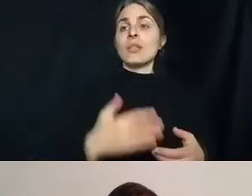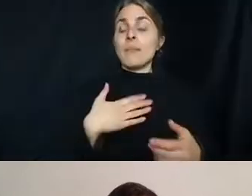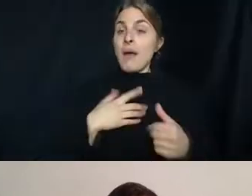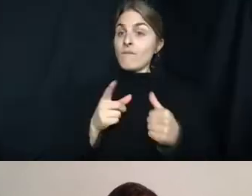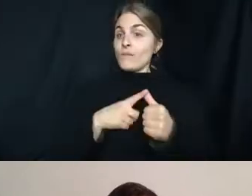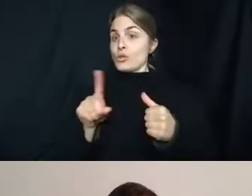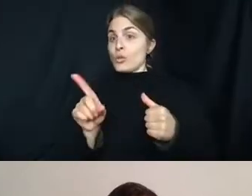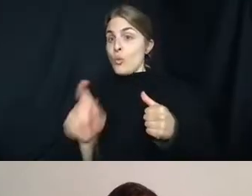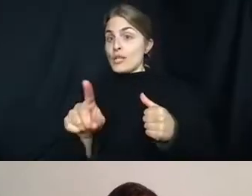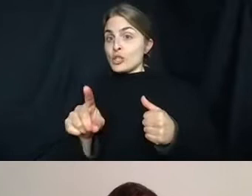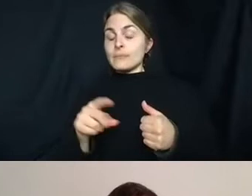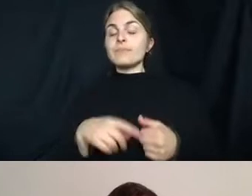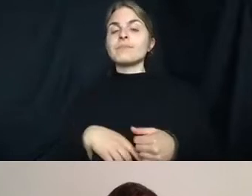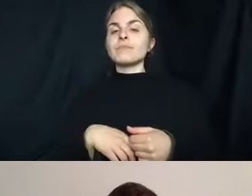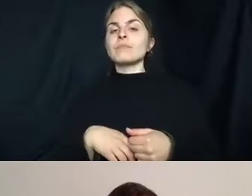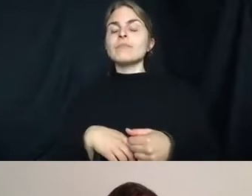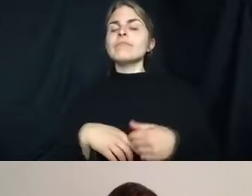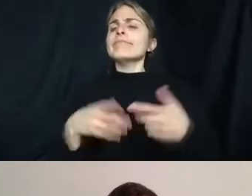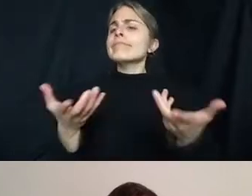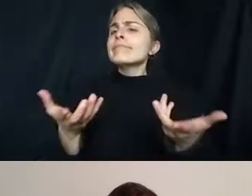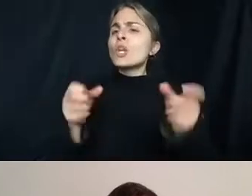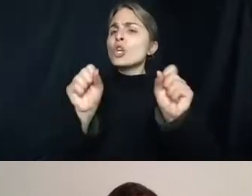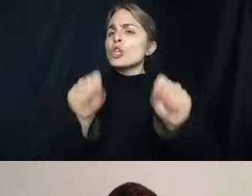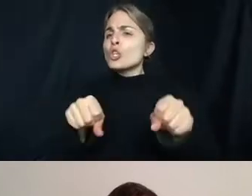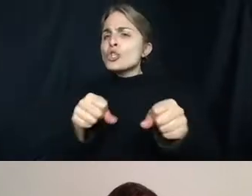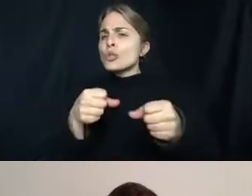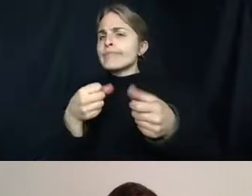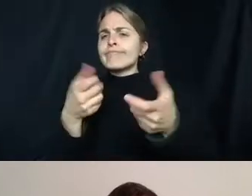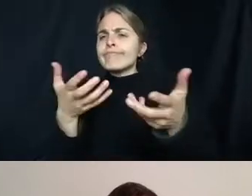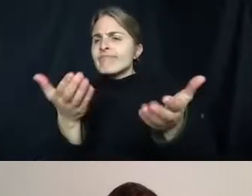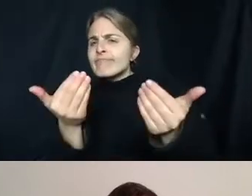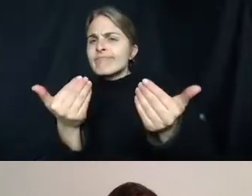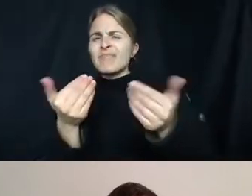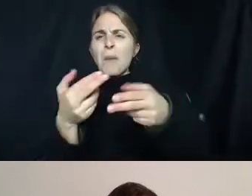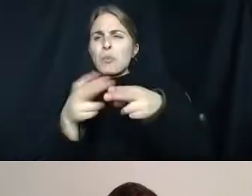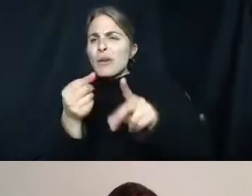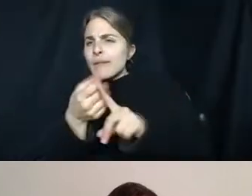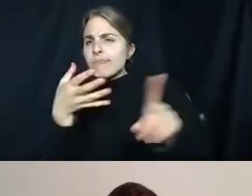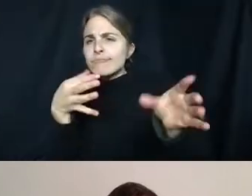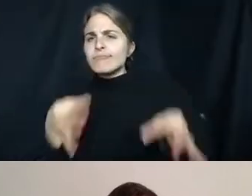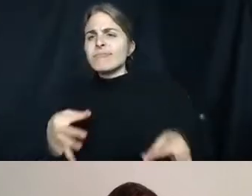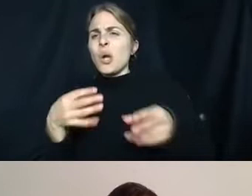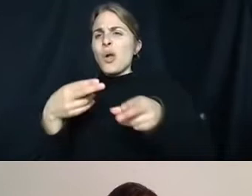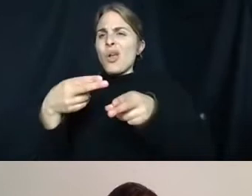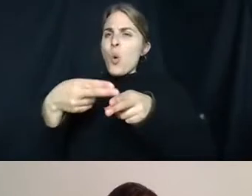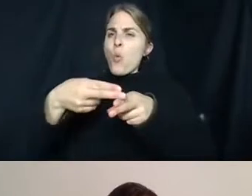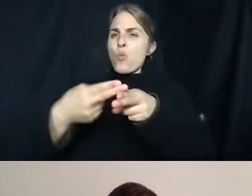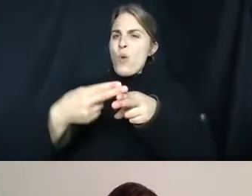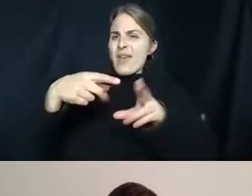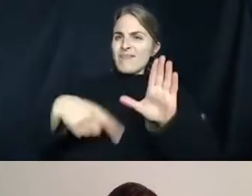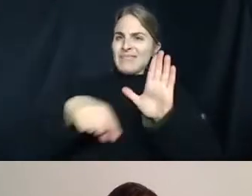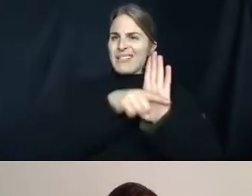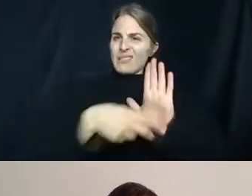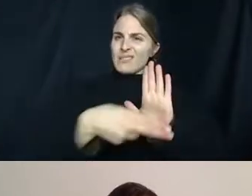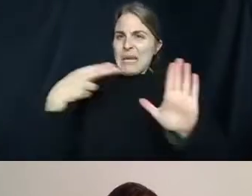to the panelists is, you know, could you give us a brief definition of what weight stigma is, what that means to